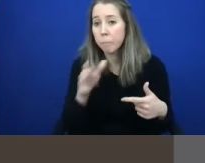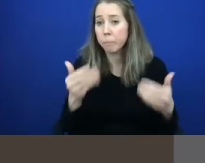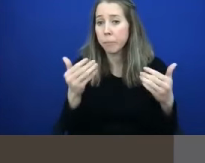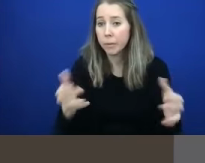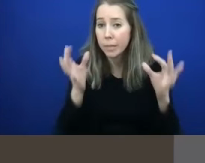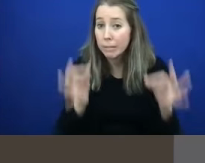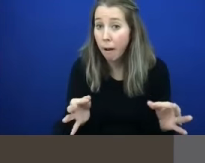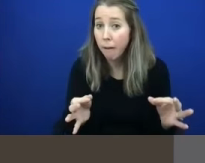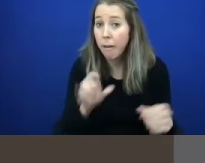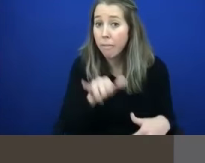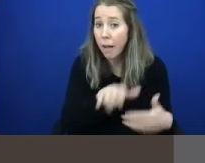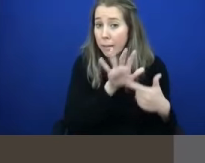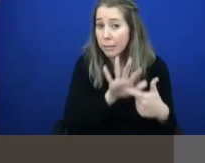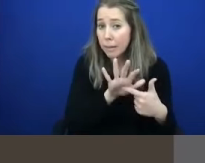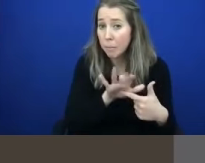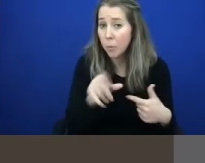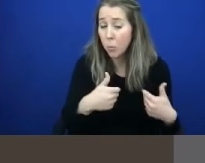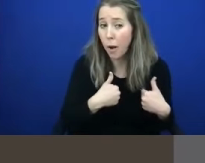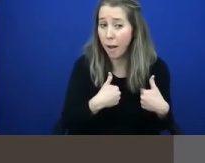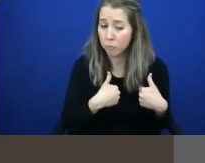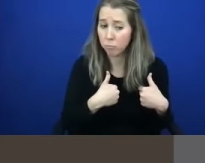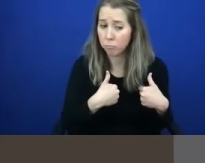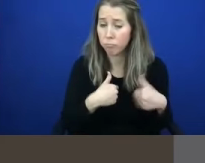the artifact that you have in front of you